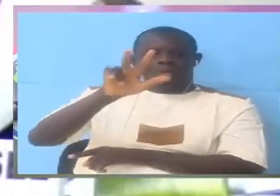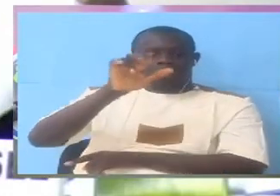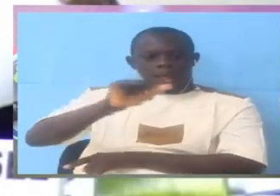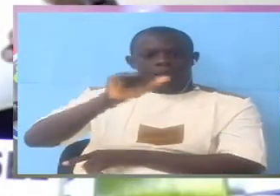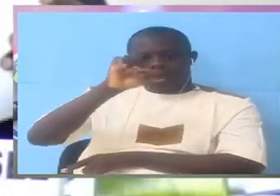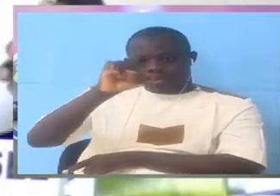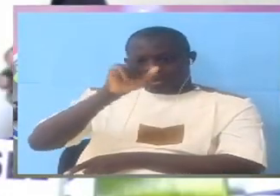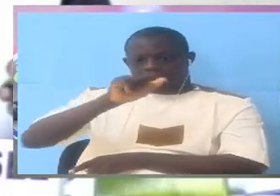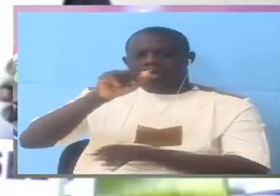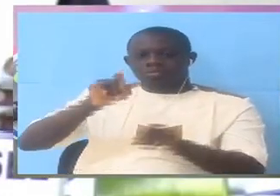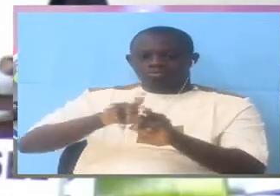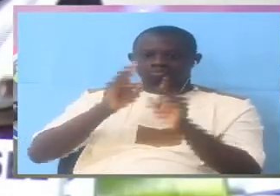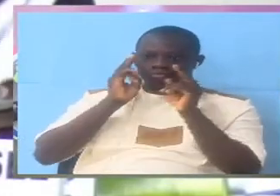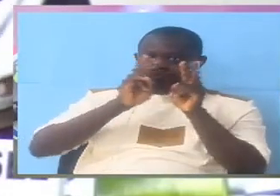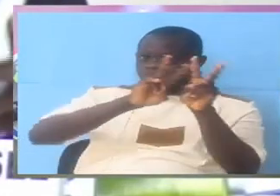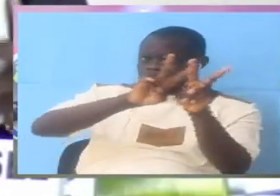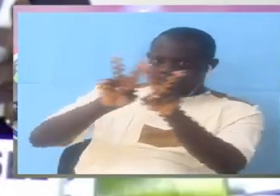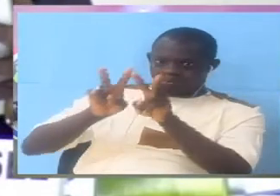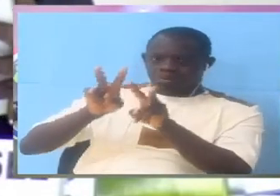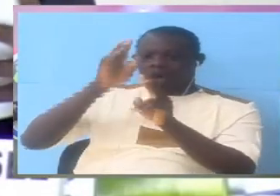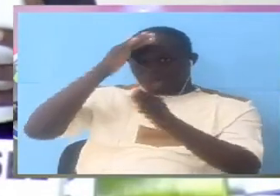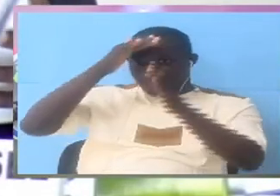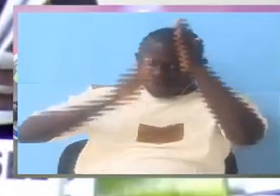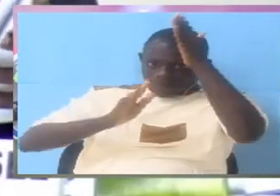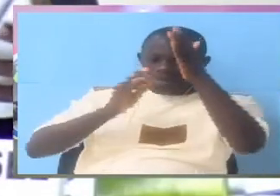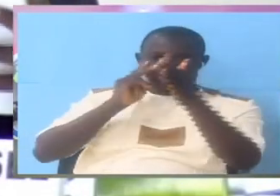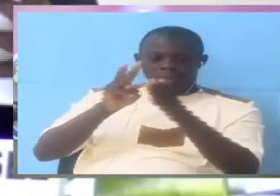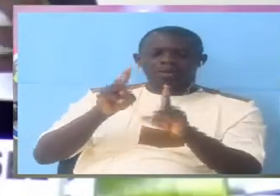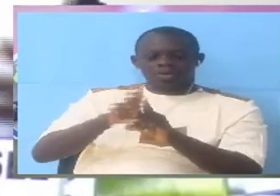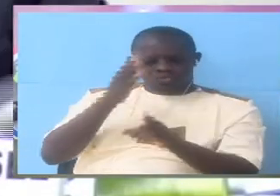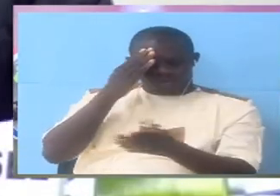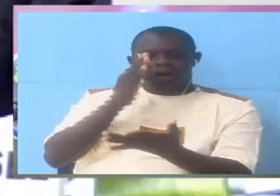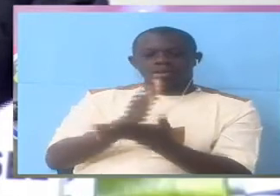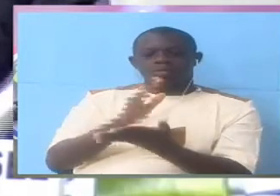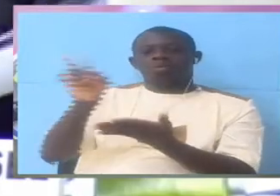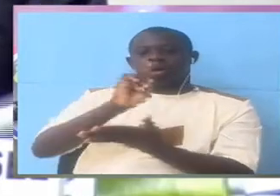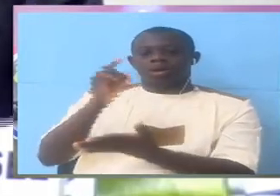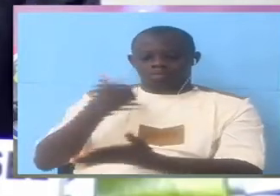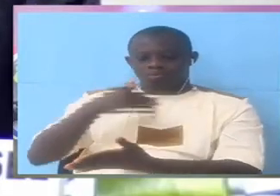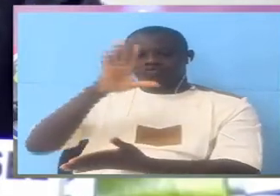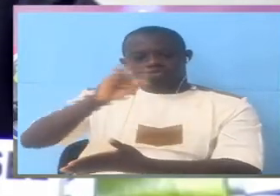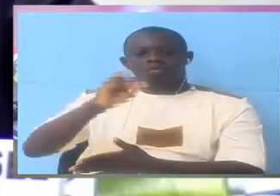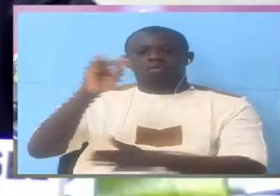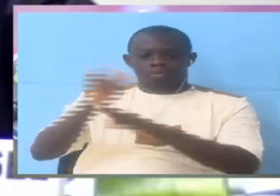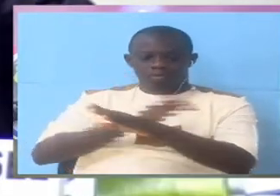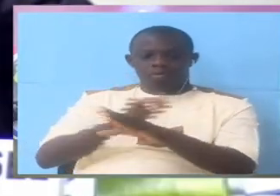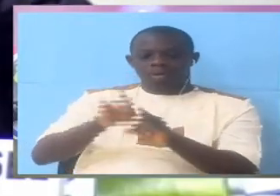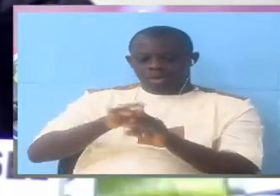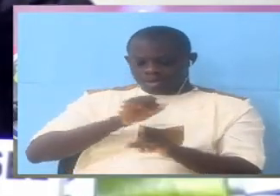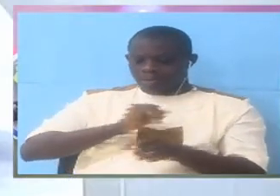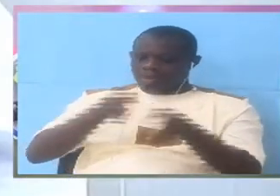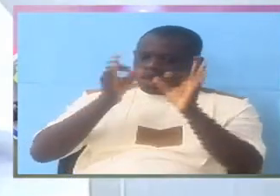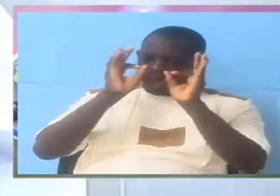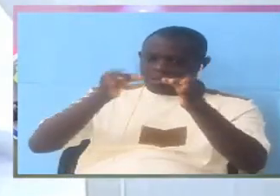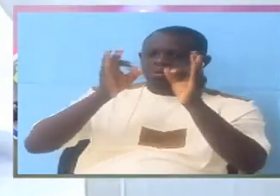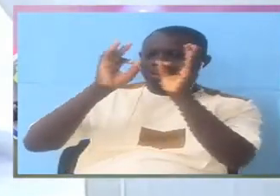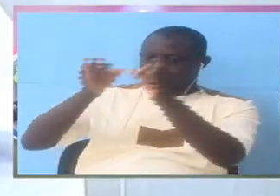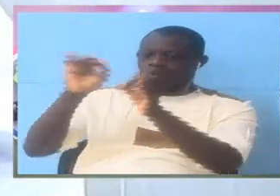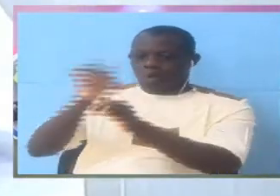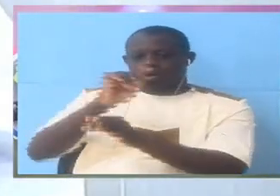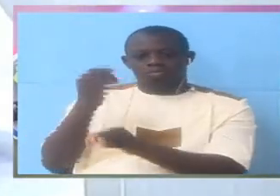He saw what they were doing. He knew exactly what they were doing. He has explained what people did. And